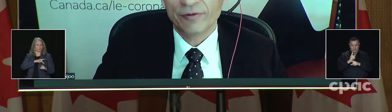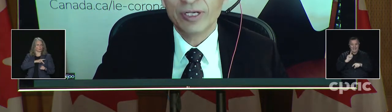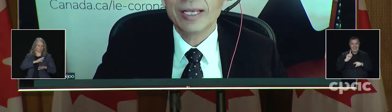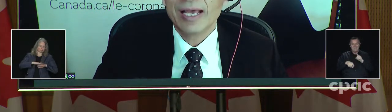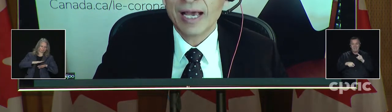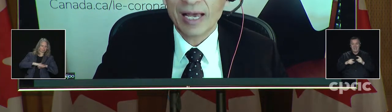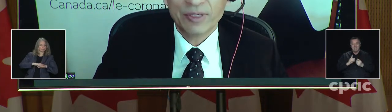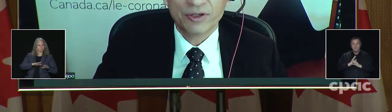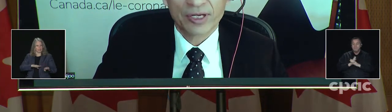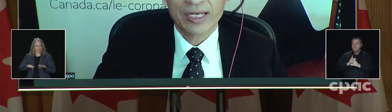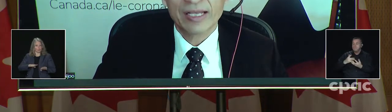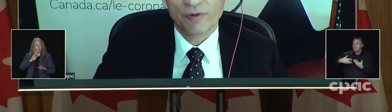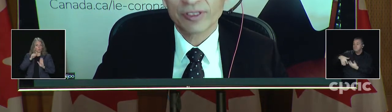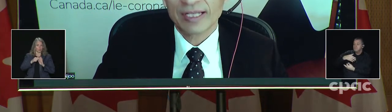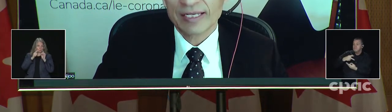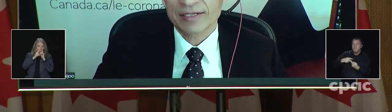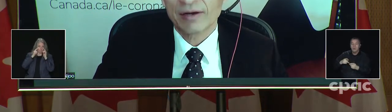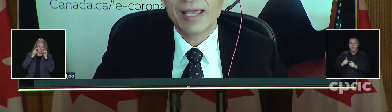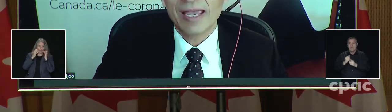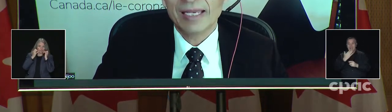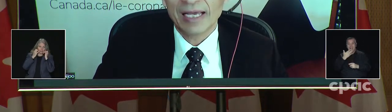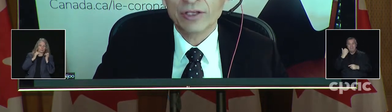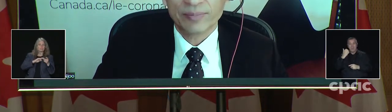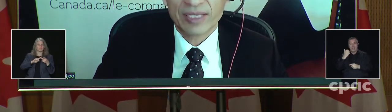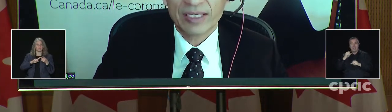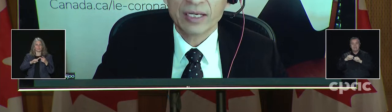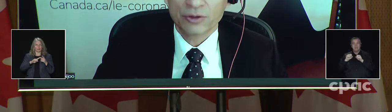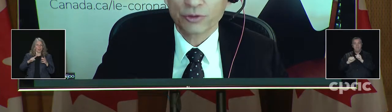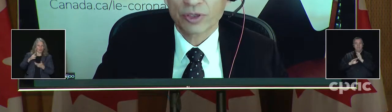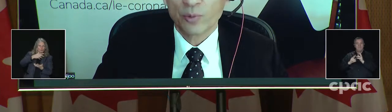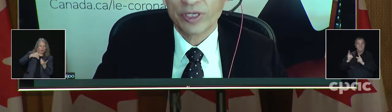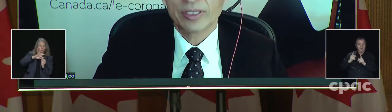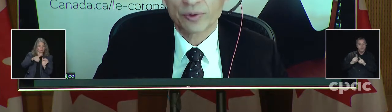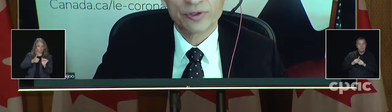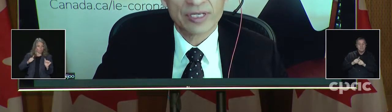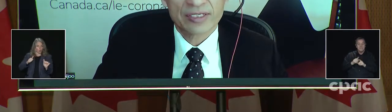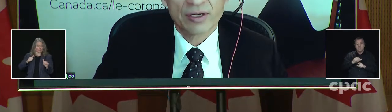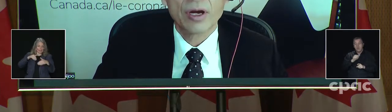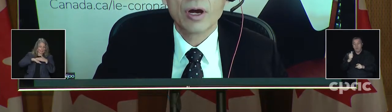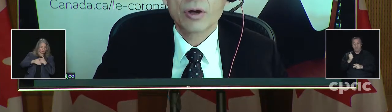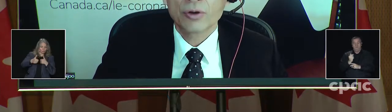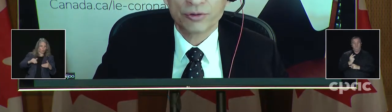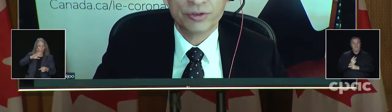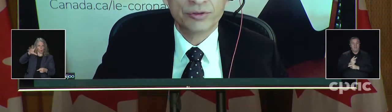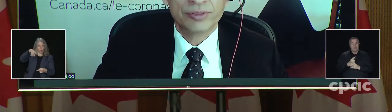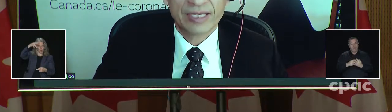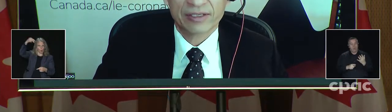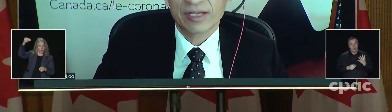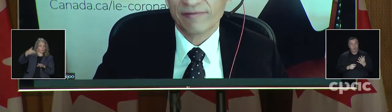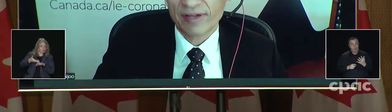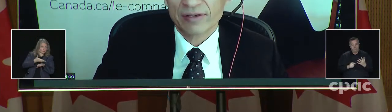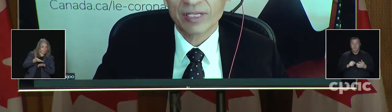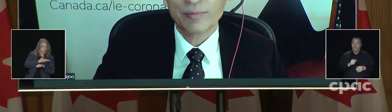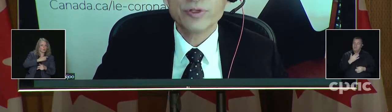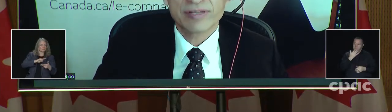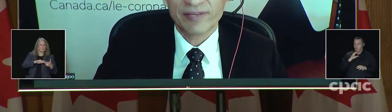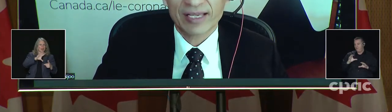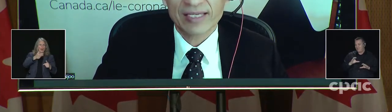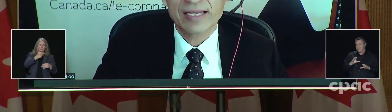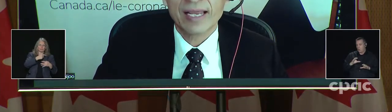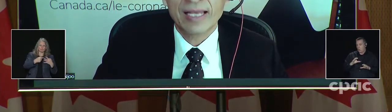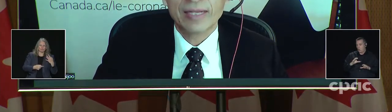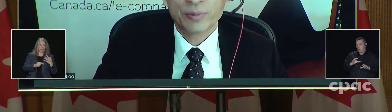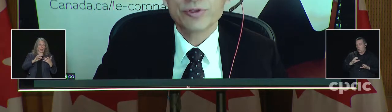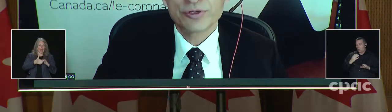les foules, améliorer la ventilation et adopter d'autres moyens de protection continuent d'être la façon la plus